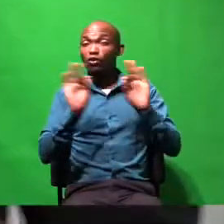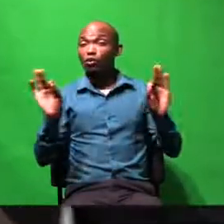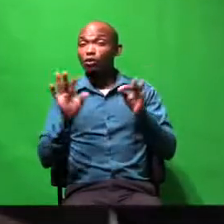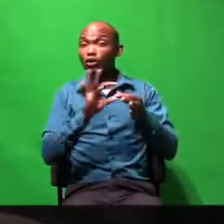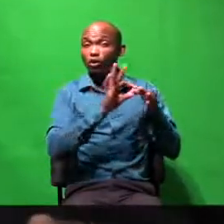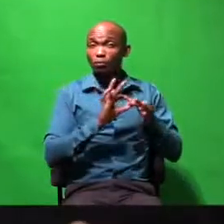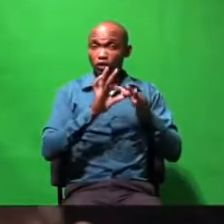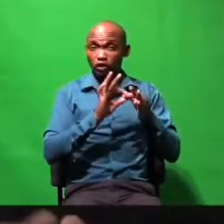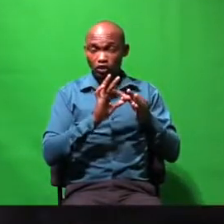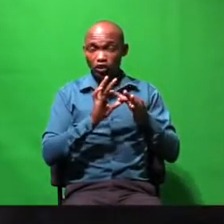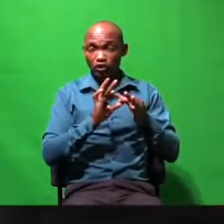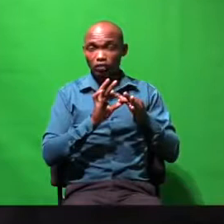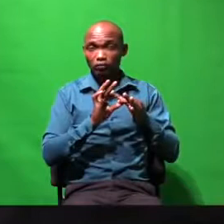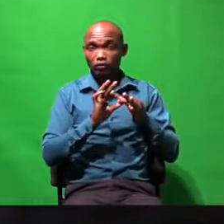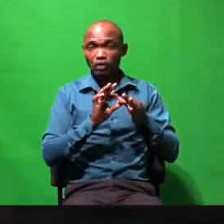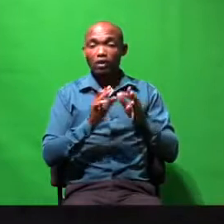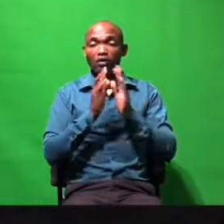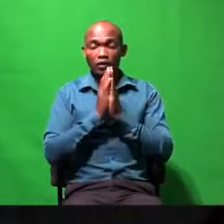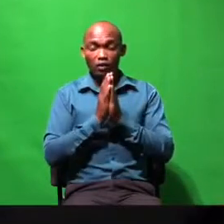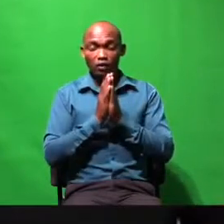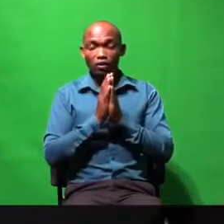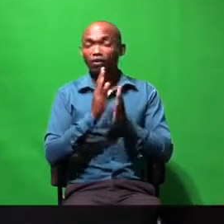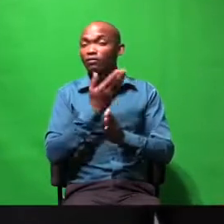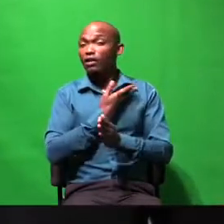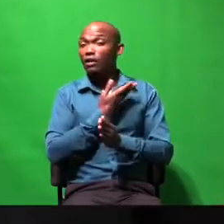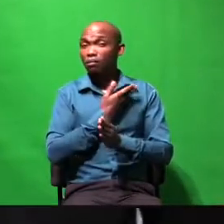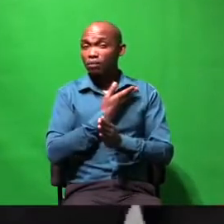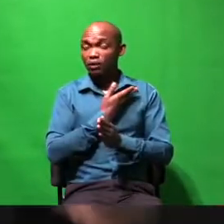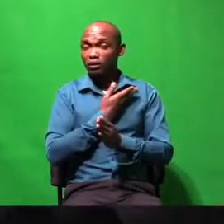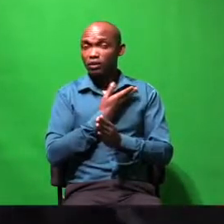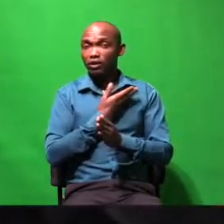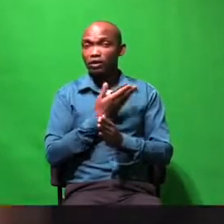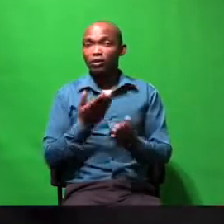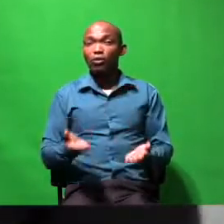good participation. Thank you very much, and